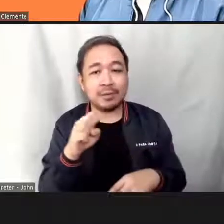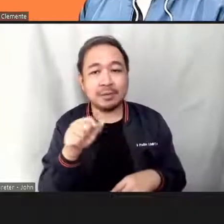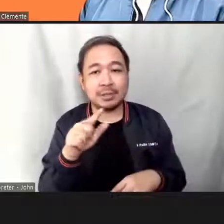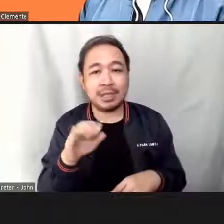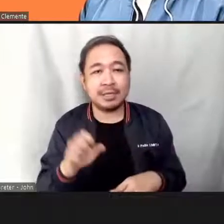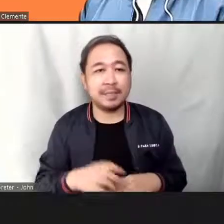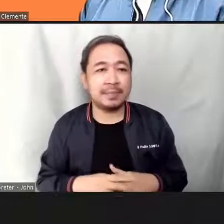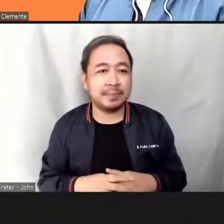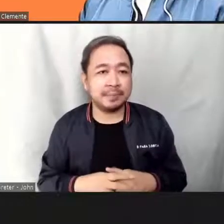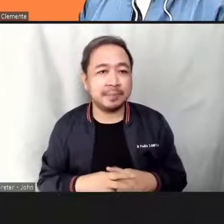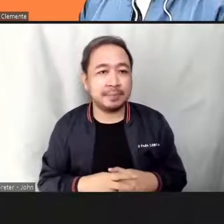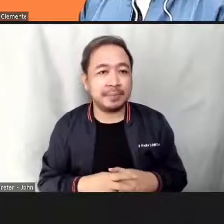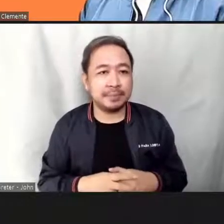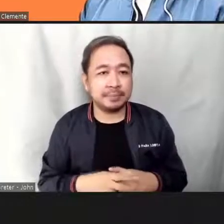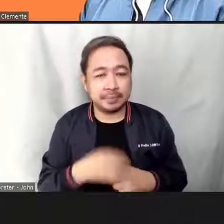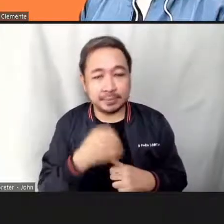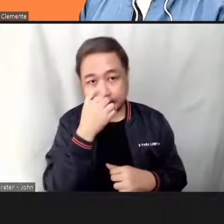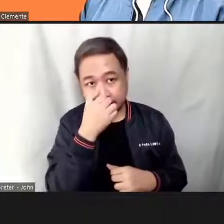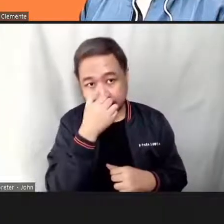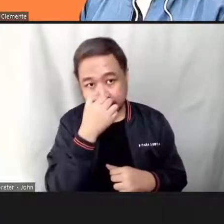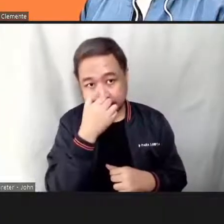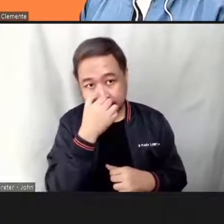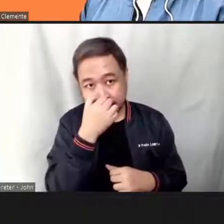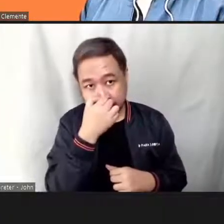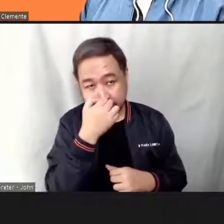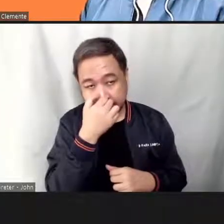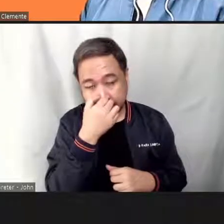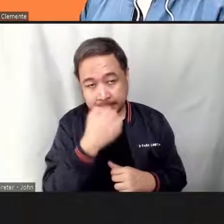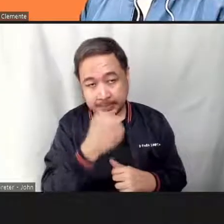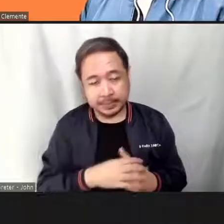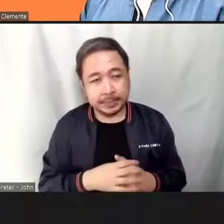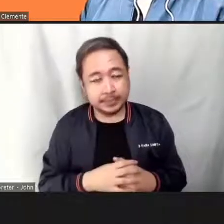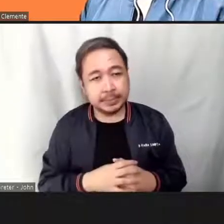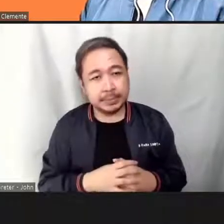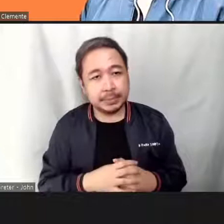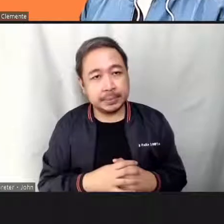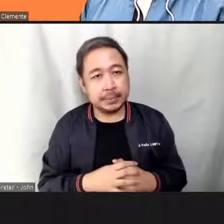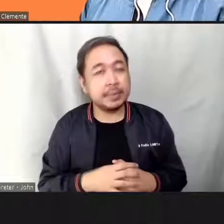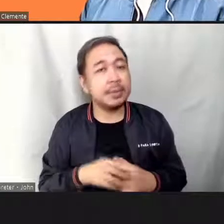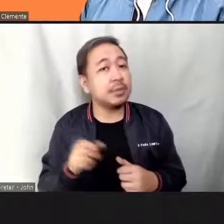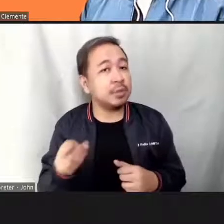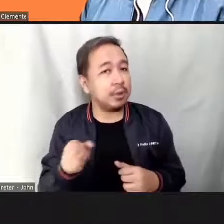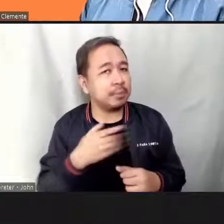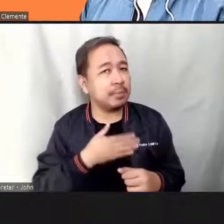yun? Okay. For Ma'am Sally, please elaborate